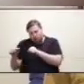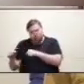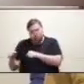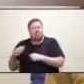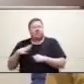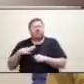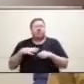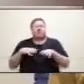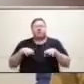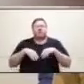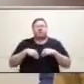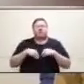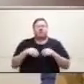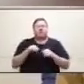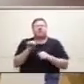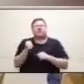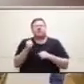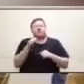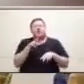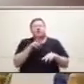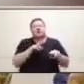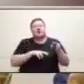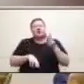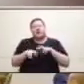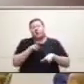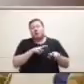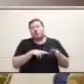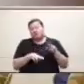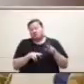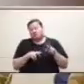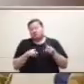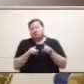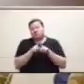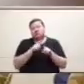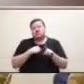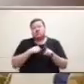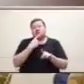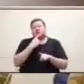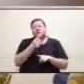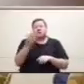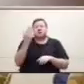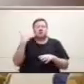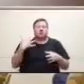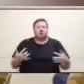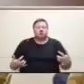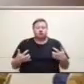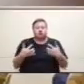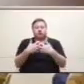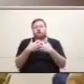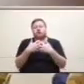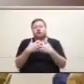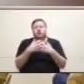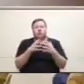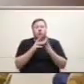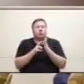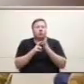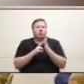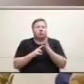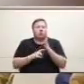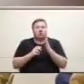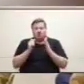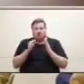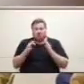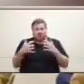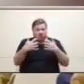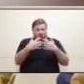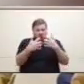then evaluate, as I said earlier, compliance with the regulations, and should we find that there was no